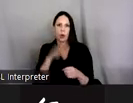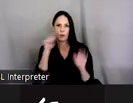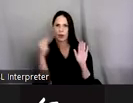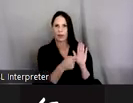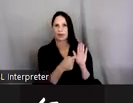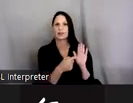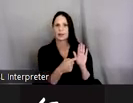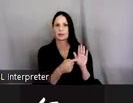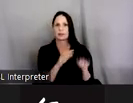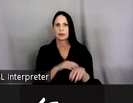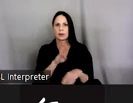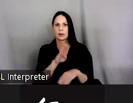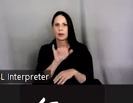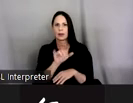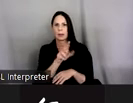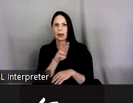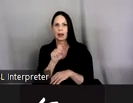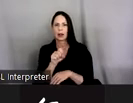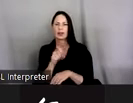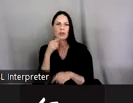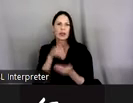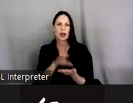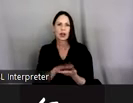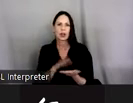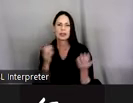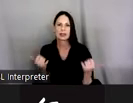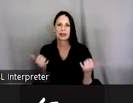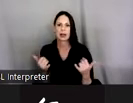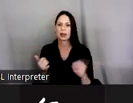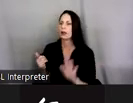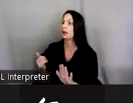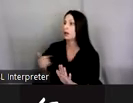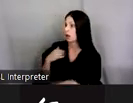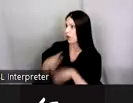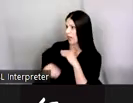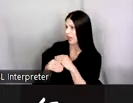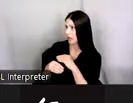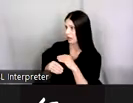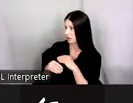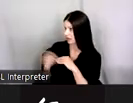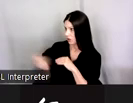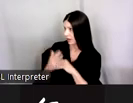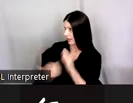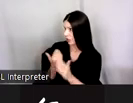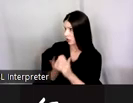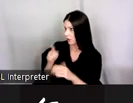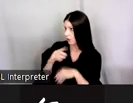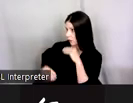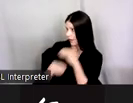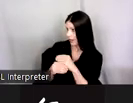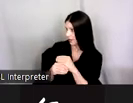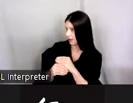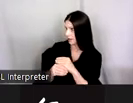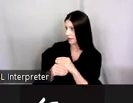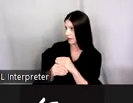bylaws So, documents today. so Tasha, let me just ask this, is there anything new that you added that we